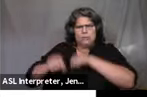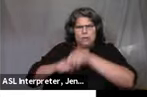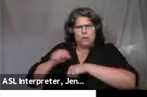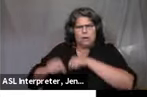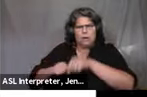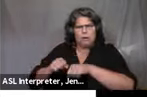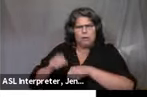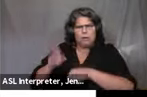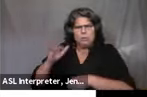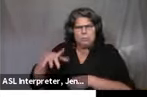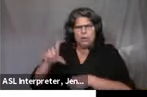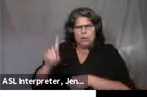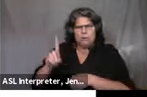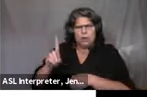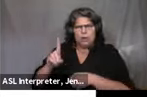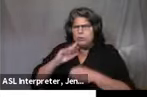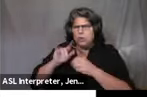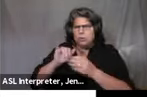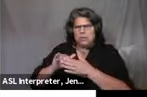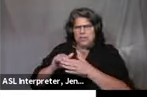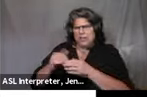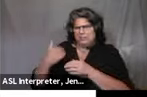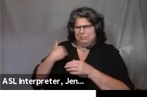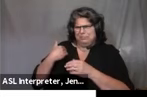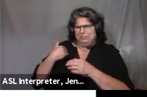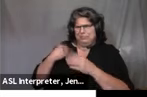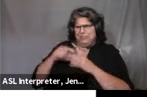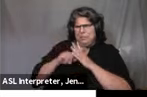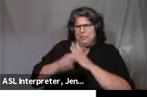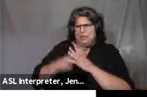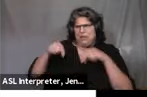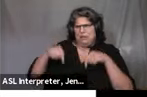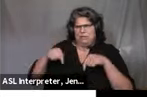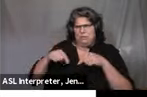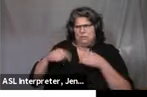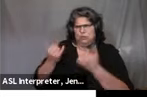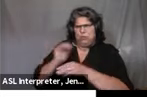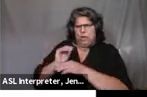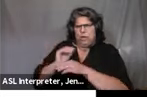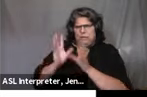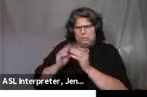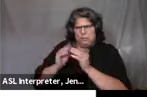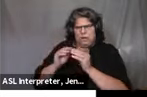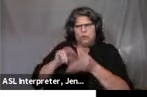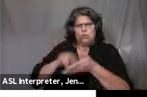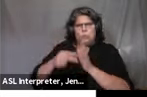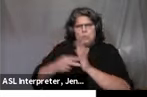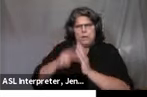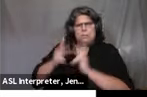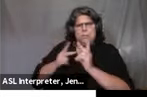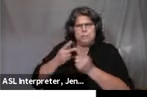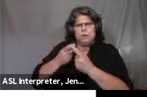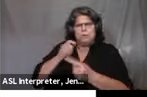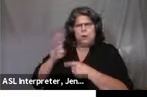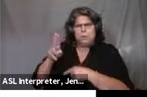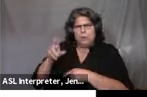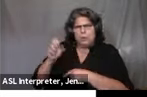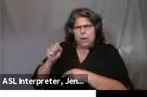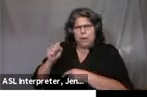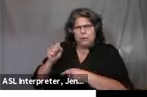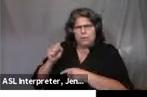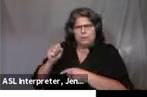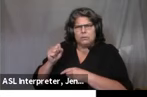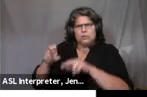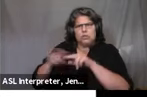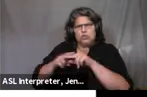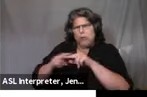mentioned early on in this presentation, which it would allow access for people coming from the bus station, the